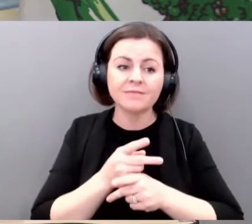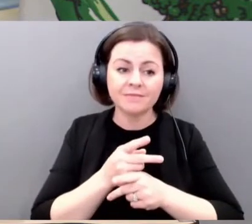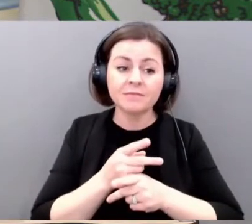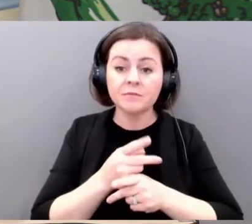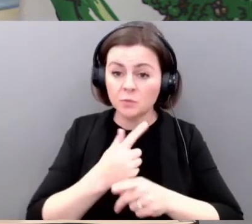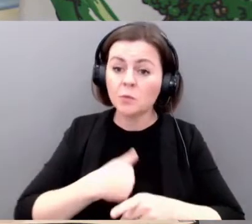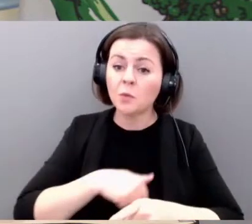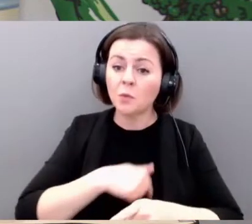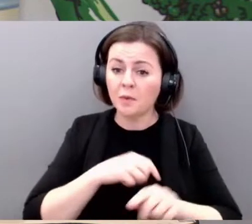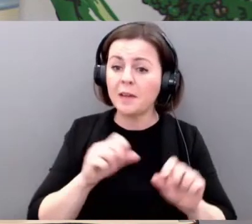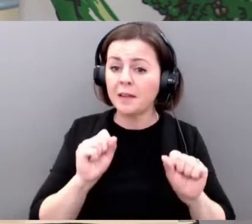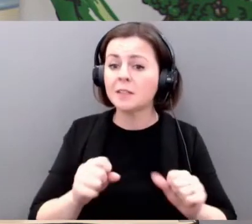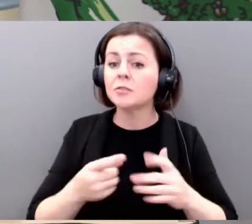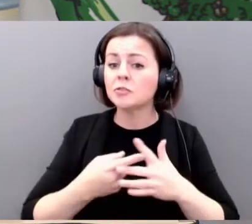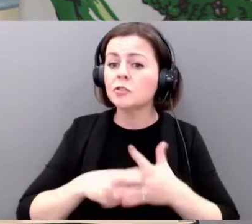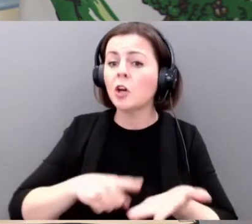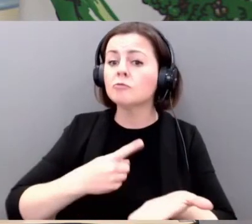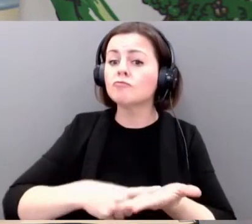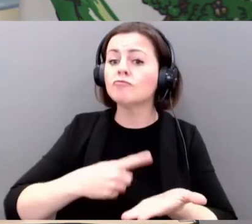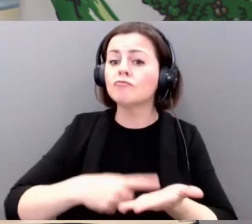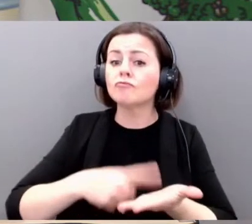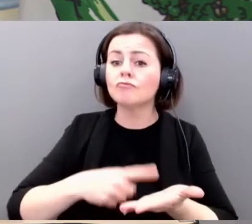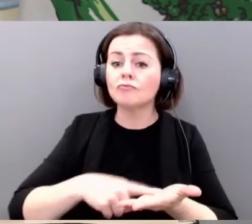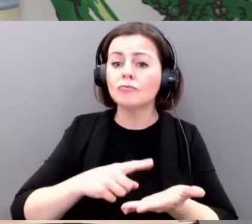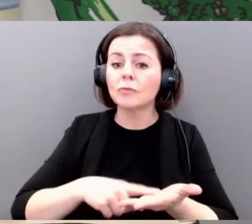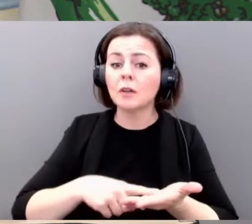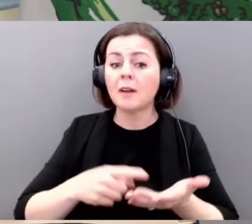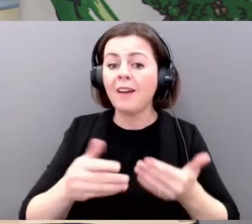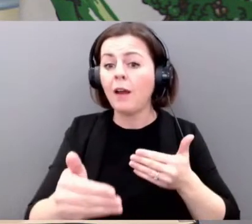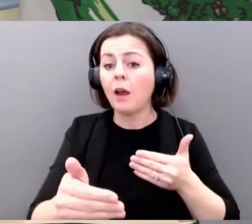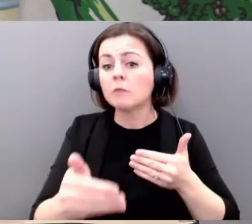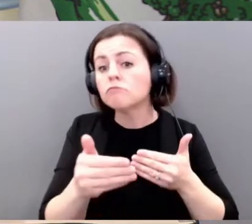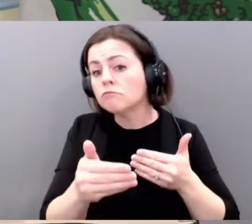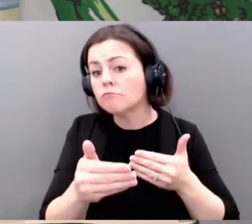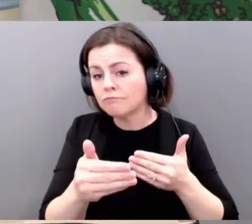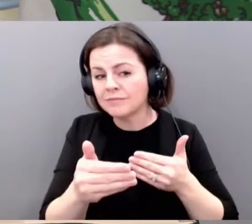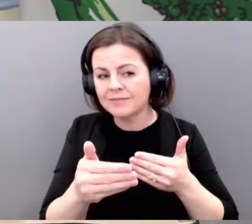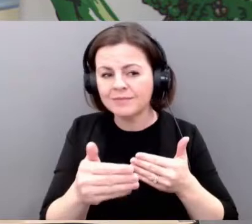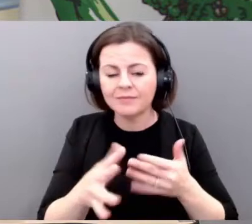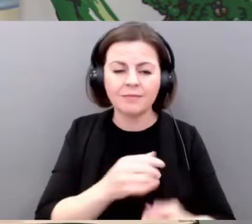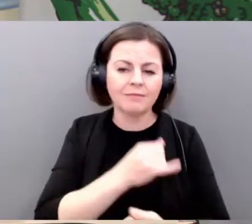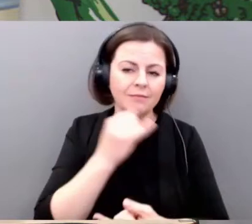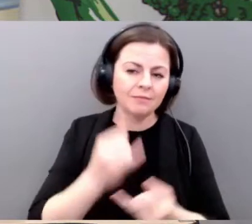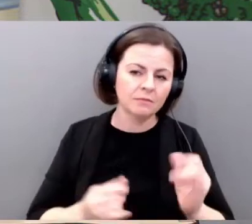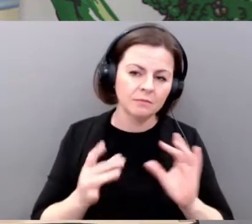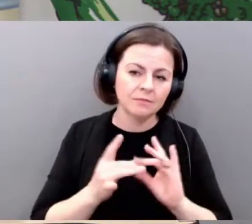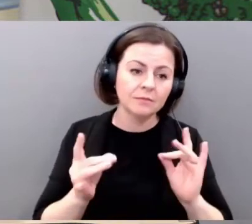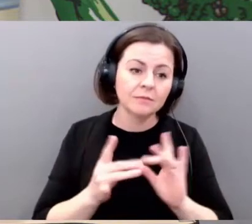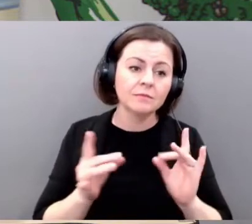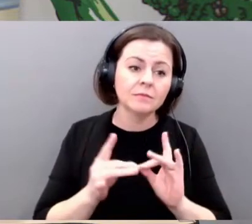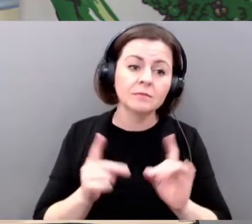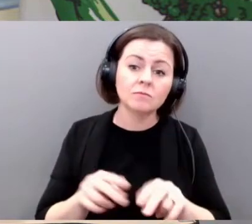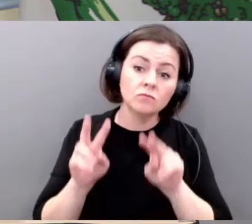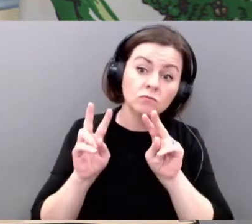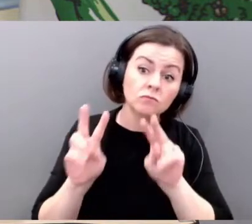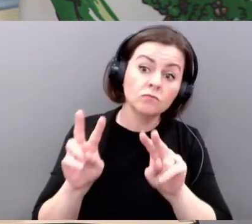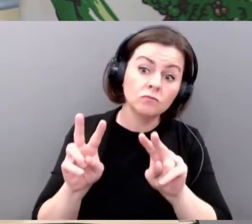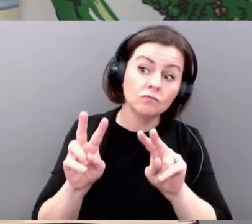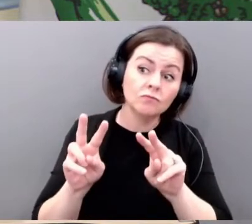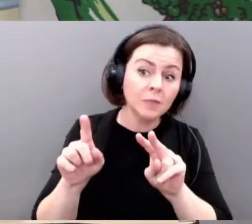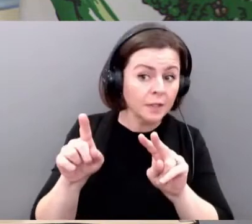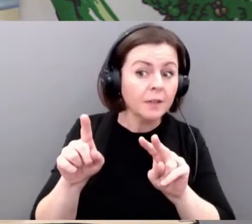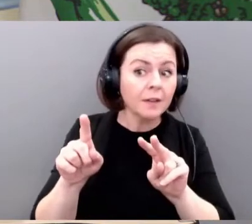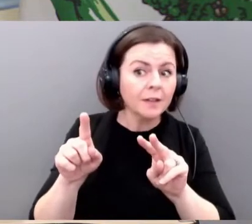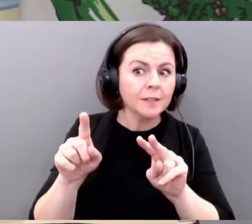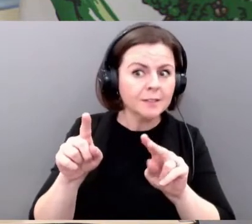conversation earlier than later. Finally, I would just say that the light at the end of the tunnel, I think, is getting a little bit